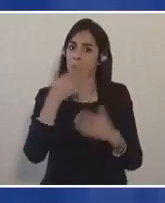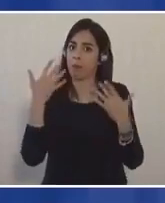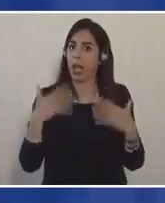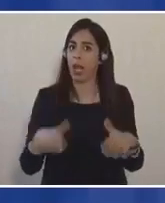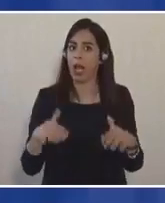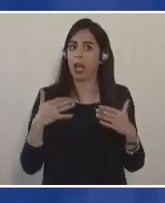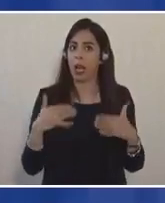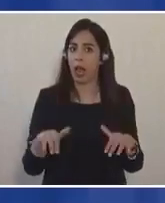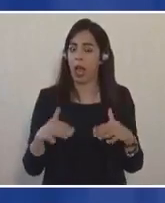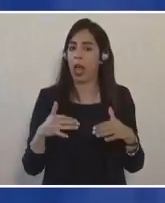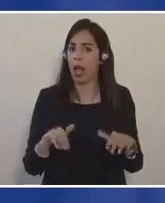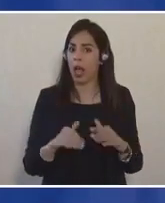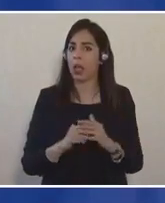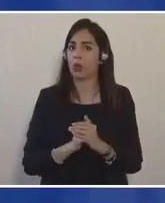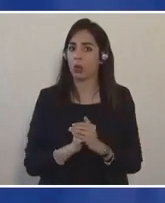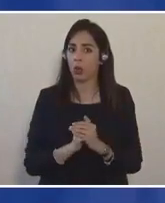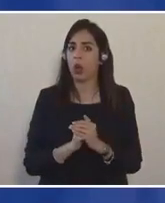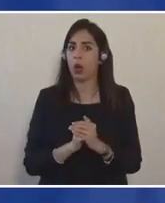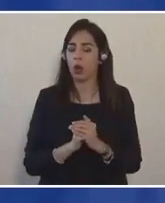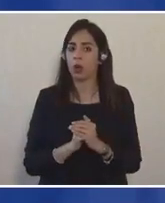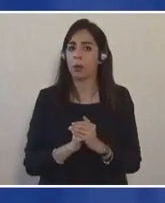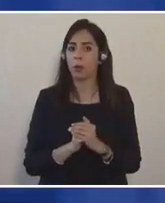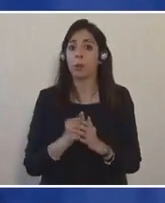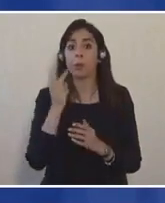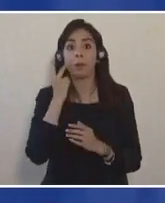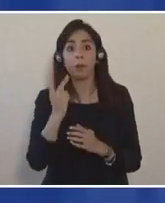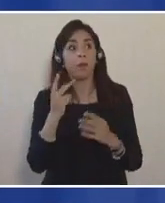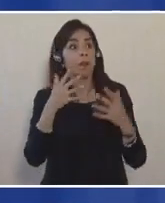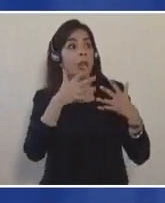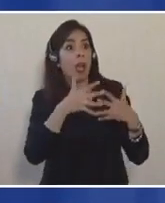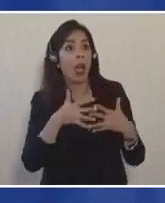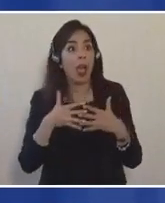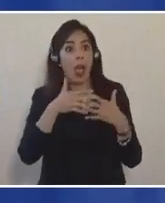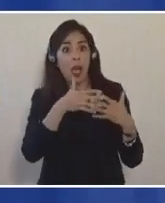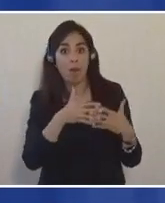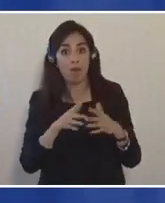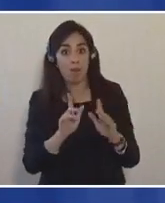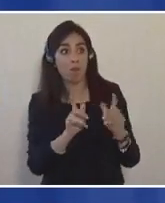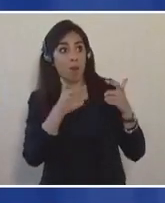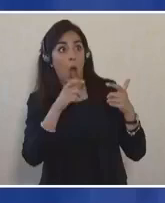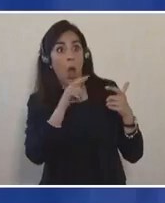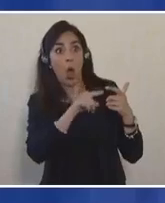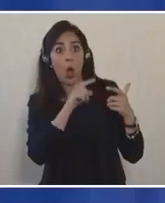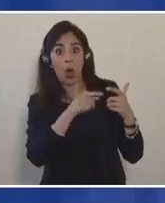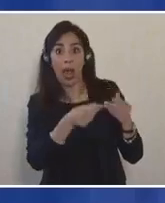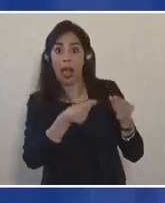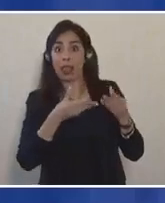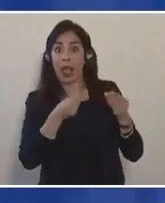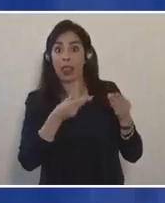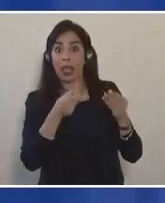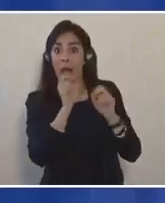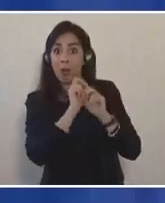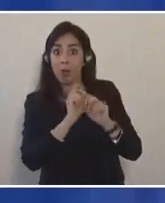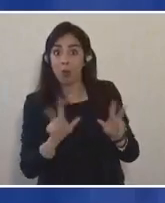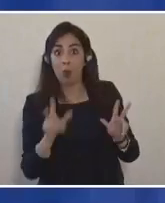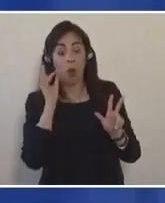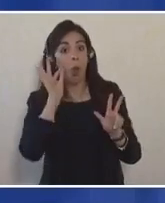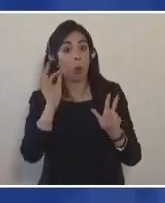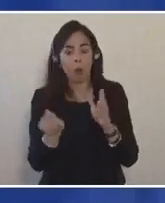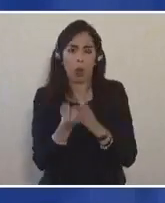are necessary. So it is a very complex procedure. Our experience